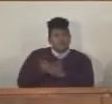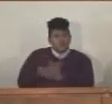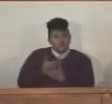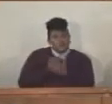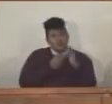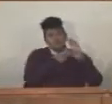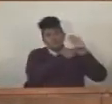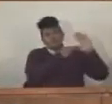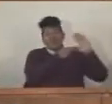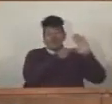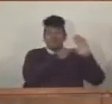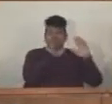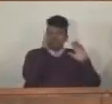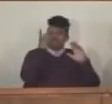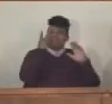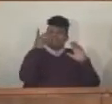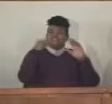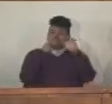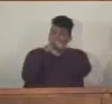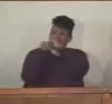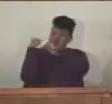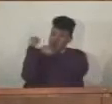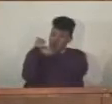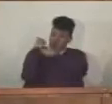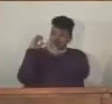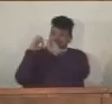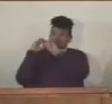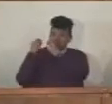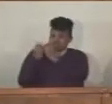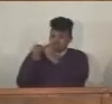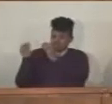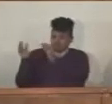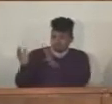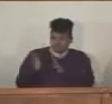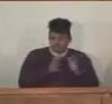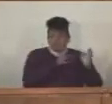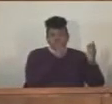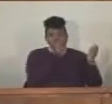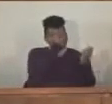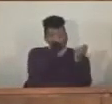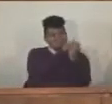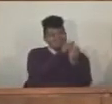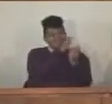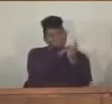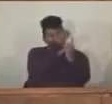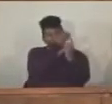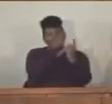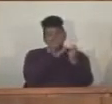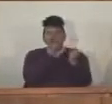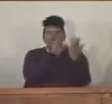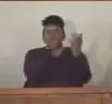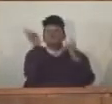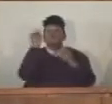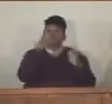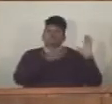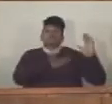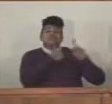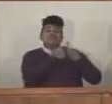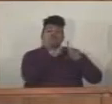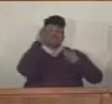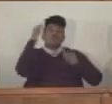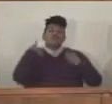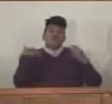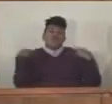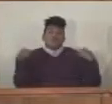holistic, systematic system of security that will include the voice of the people. We